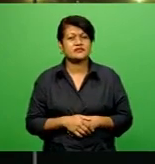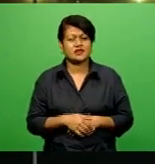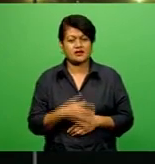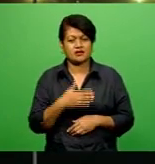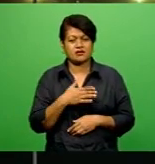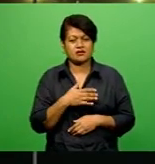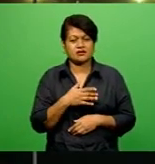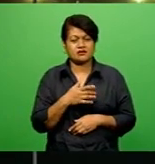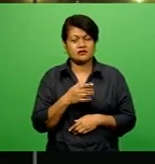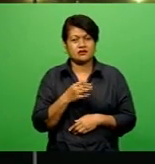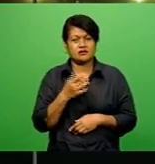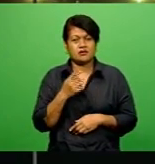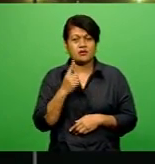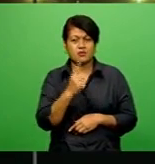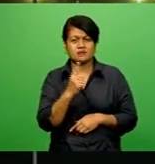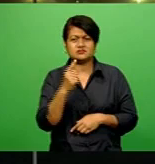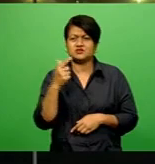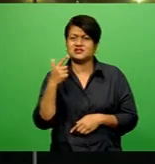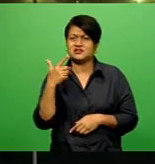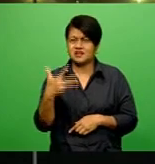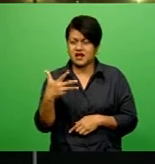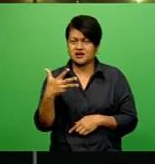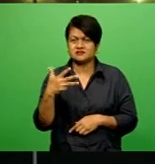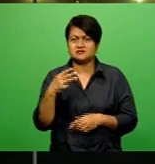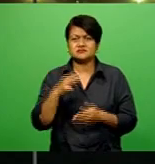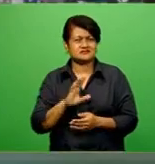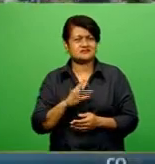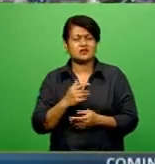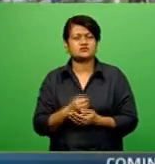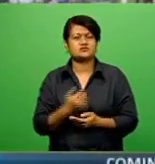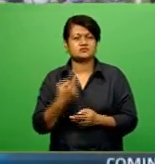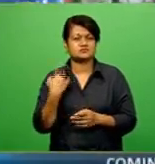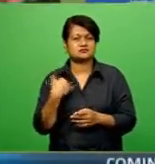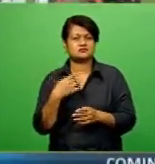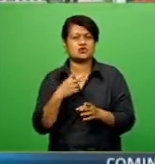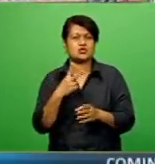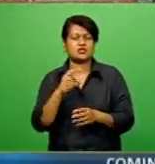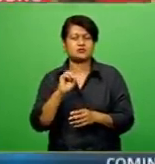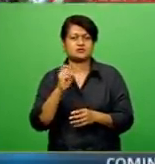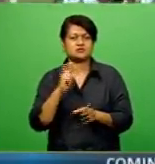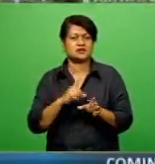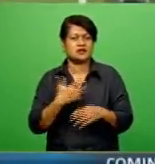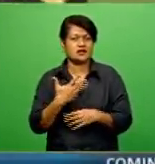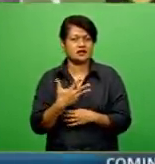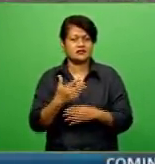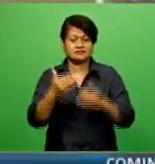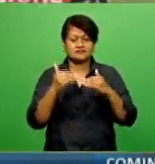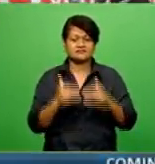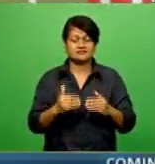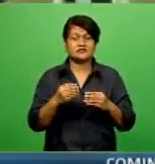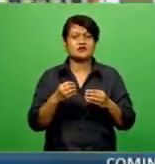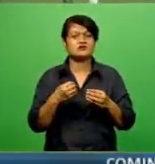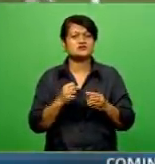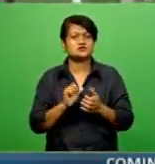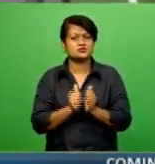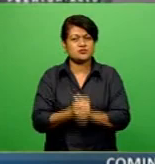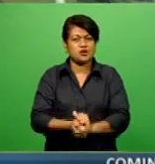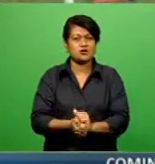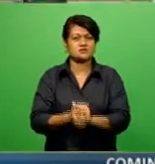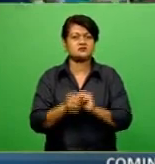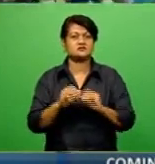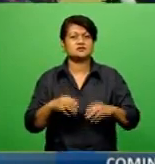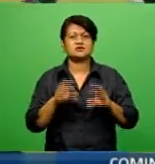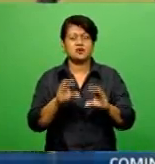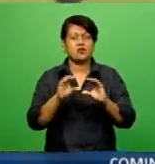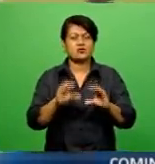proposed $1.9 trillion economic stimulus package. Up ahead in sports, Baber impressed with national